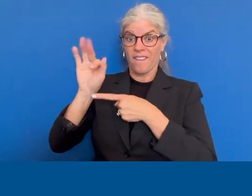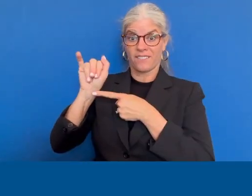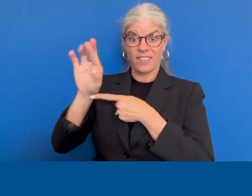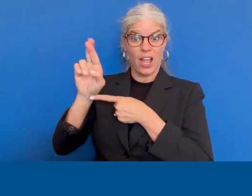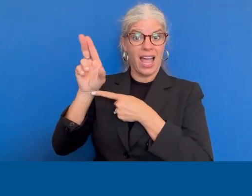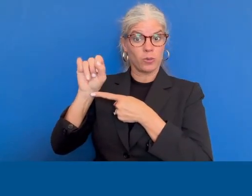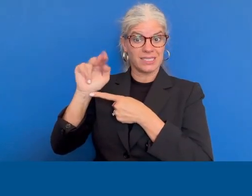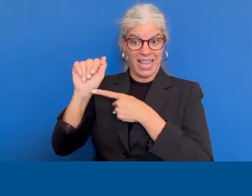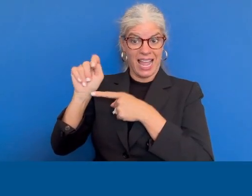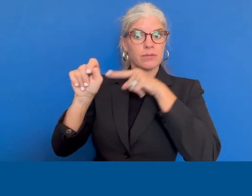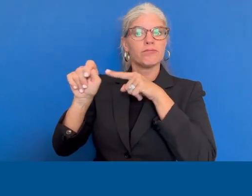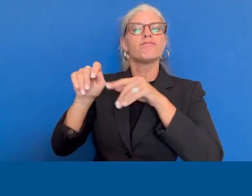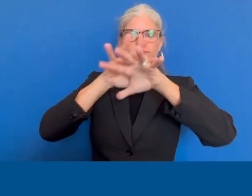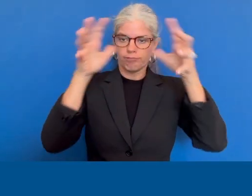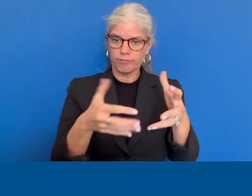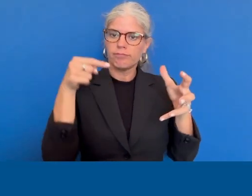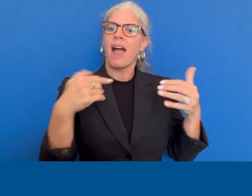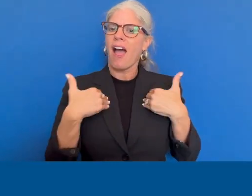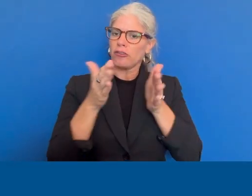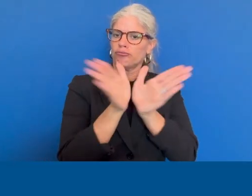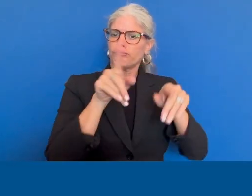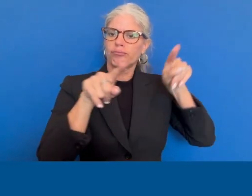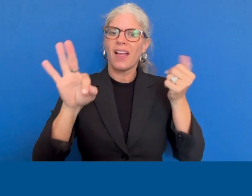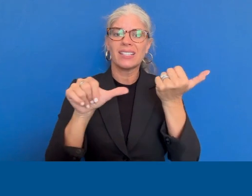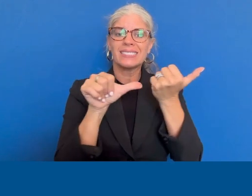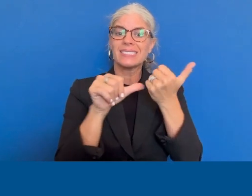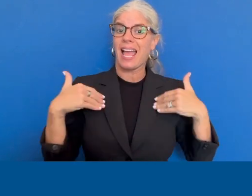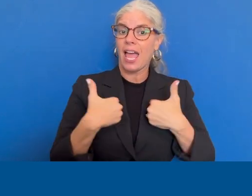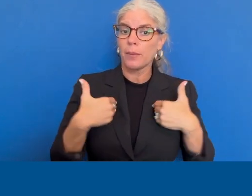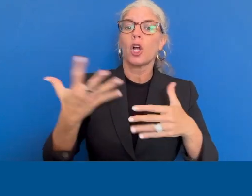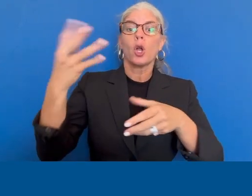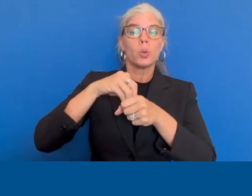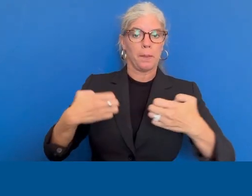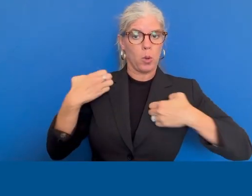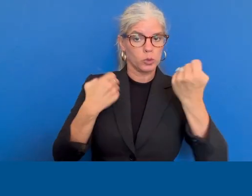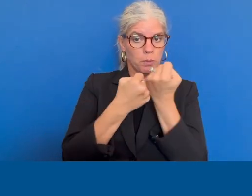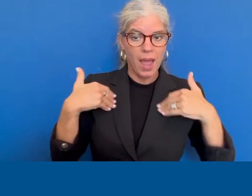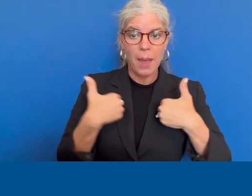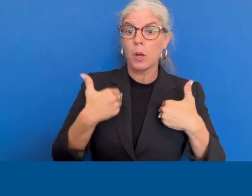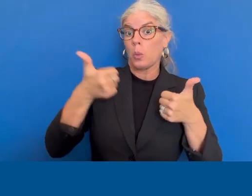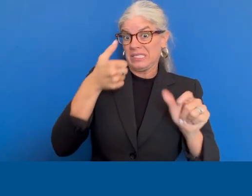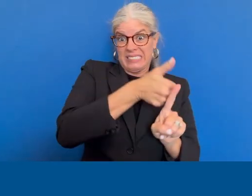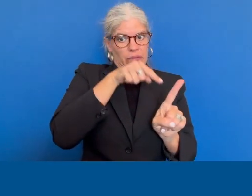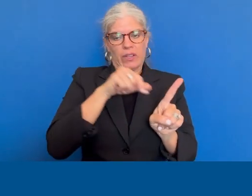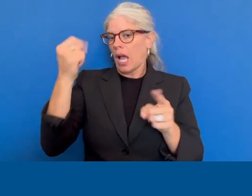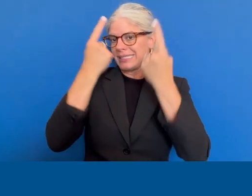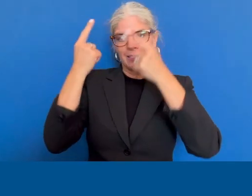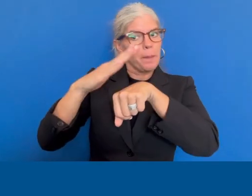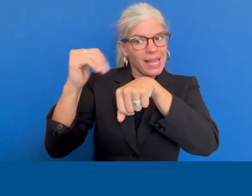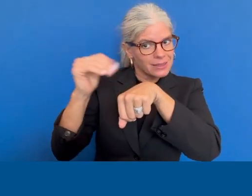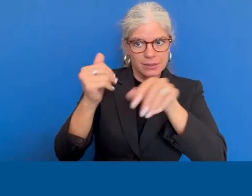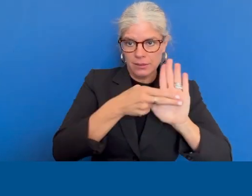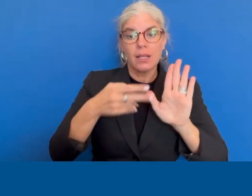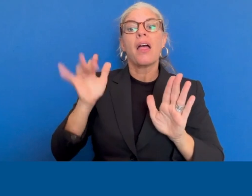In contrast, the Fair Housing Act encompasses a wider variety of assistance animals, including emotional support animals, which